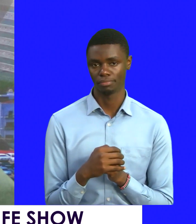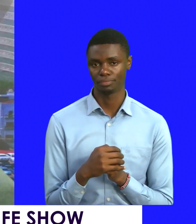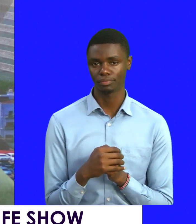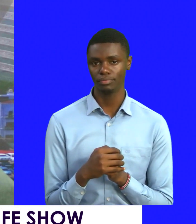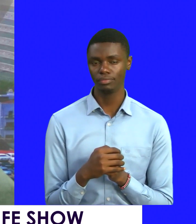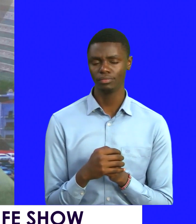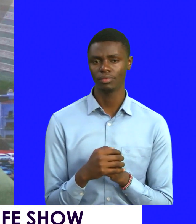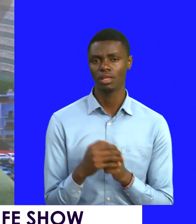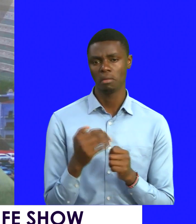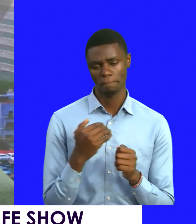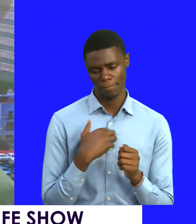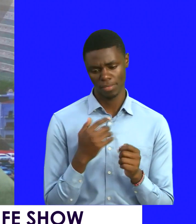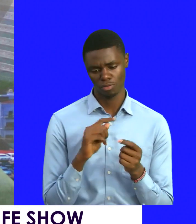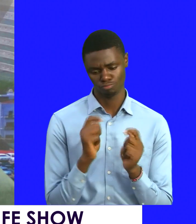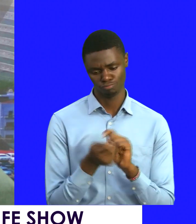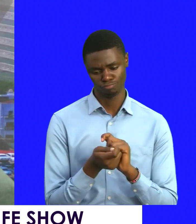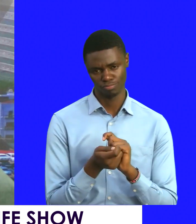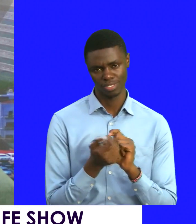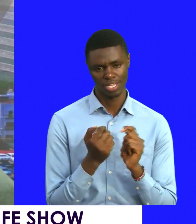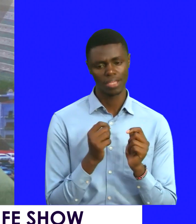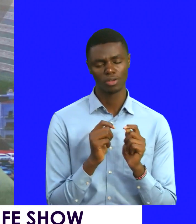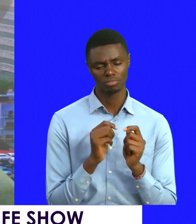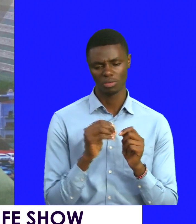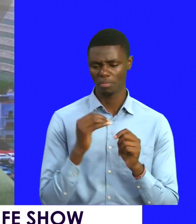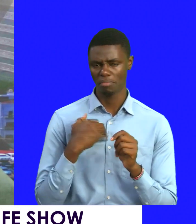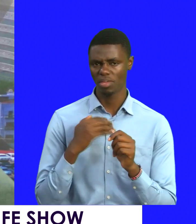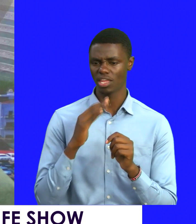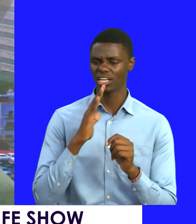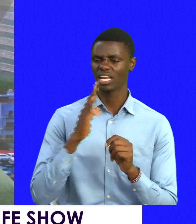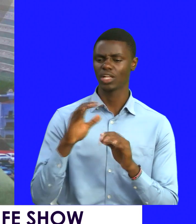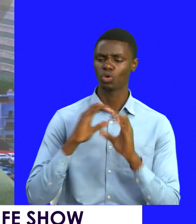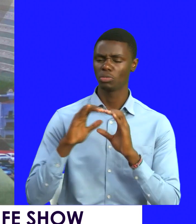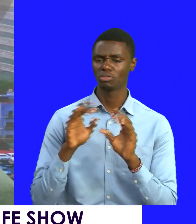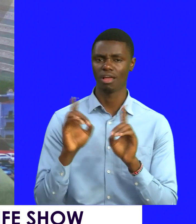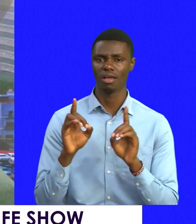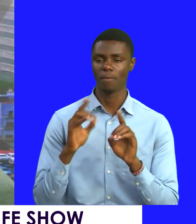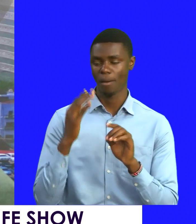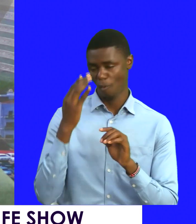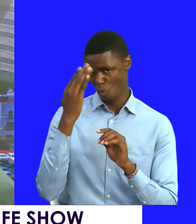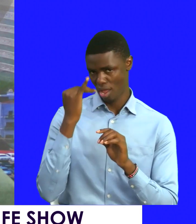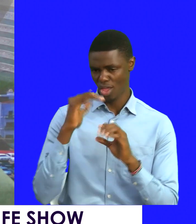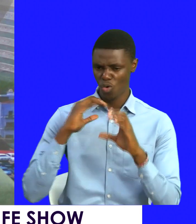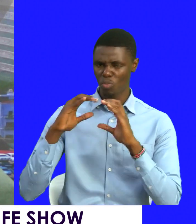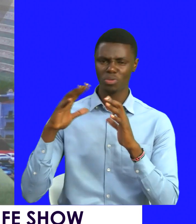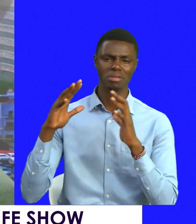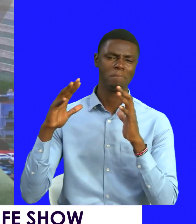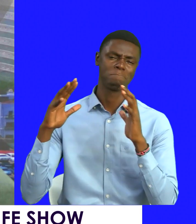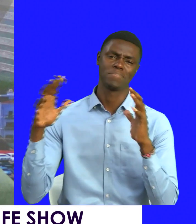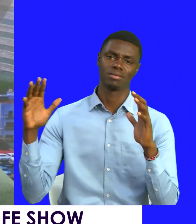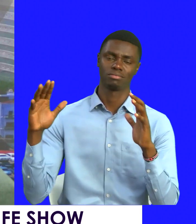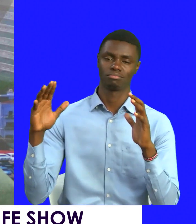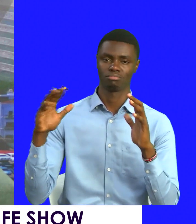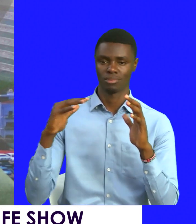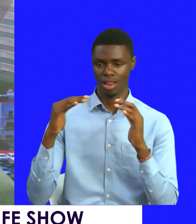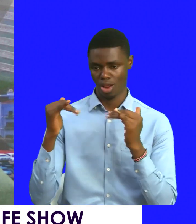But let me rephrase it. Let me not just put it as communication, because communication is very wide. So let